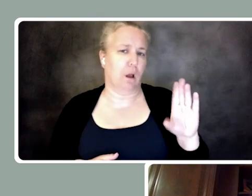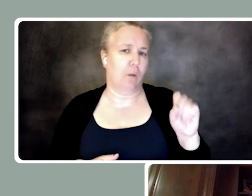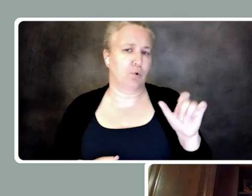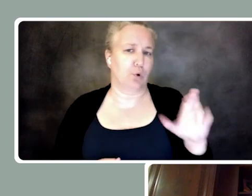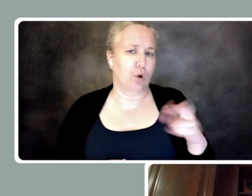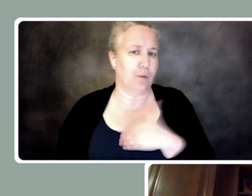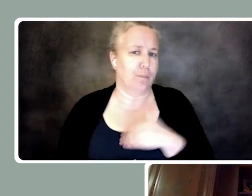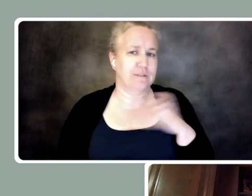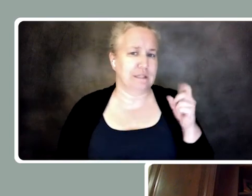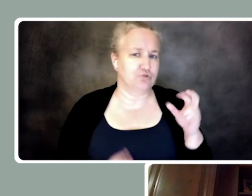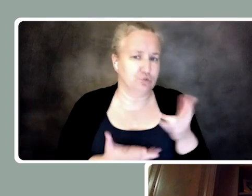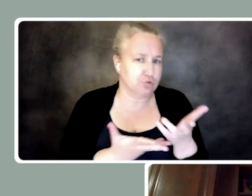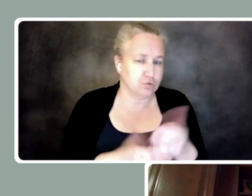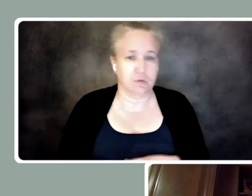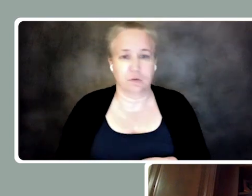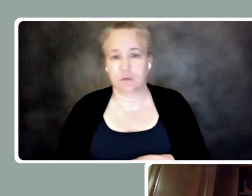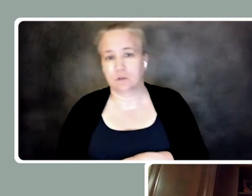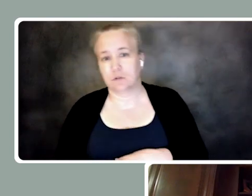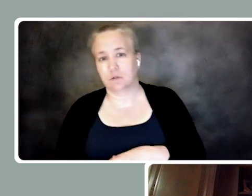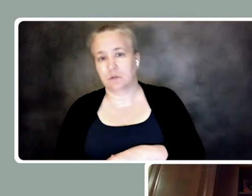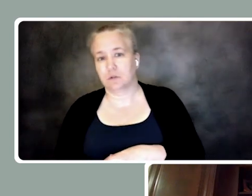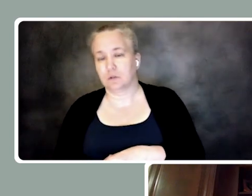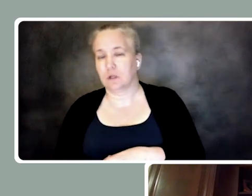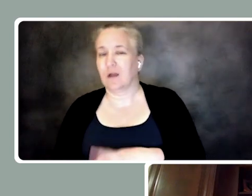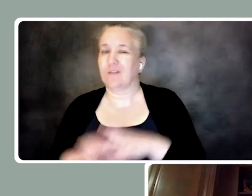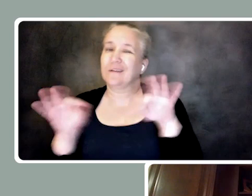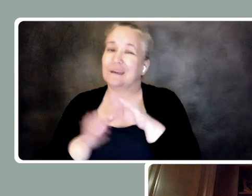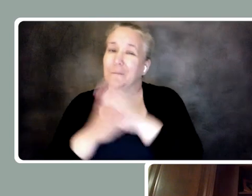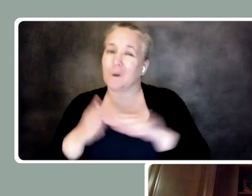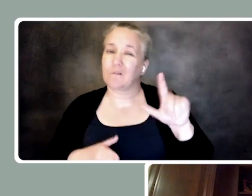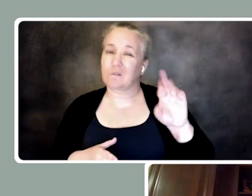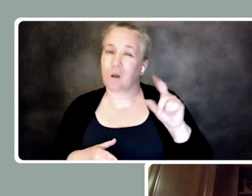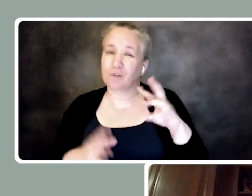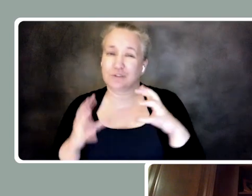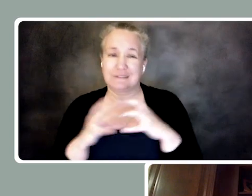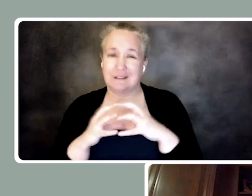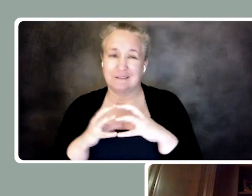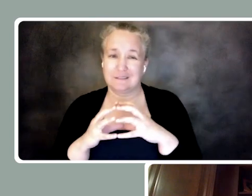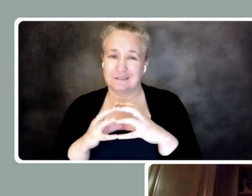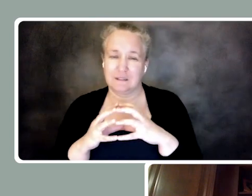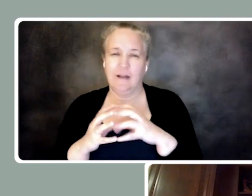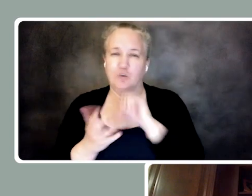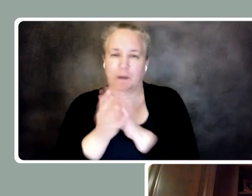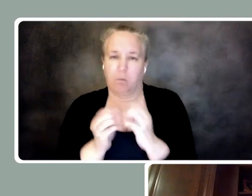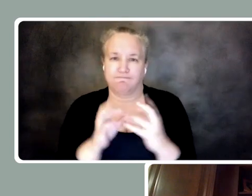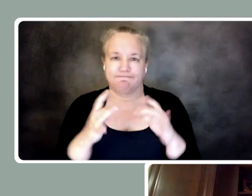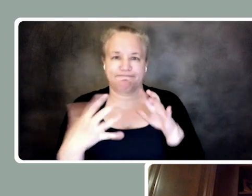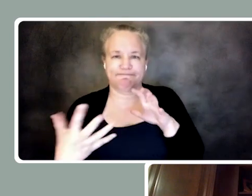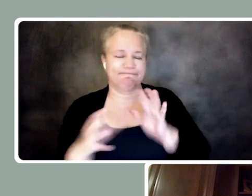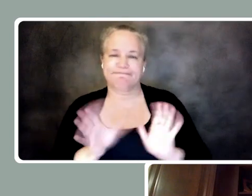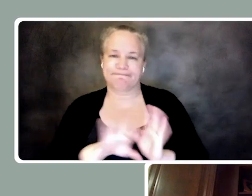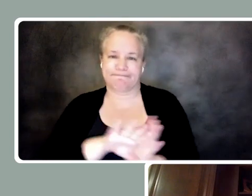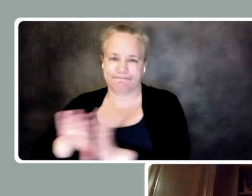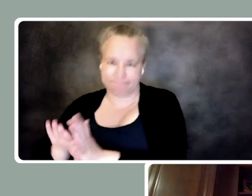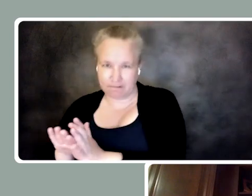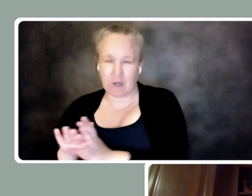think, the key differentiating part of lobular cells is they tend not to form cohesive masses. They tend to be a little bit more infiltrative.